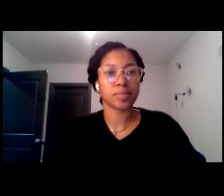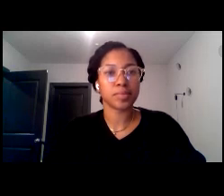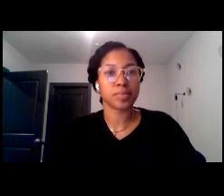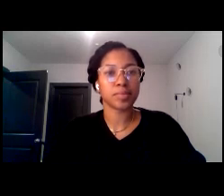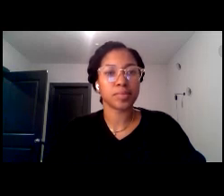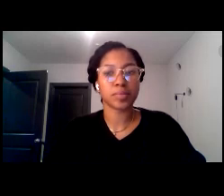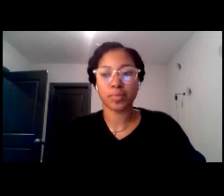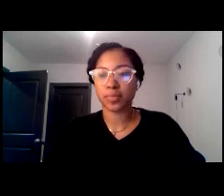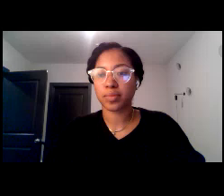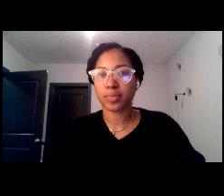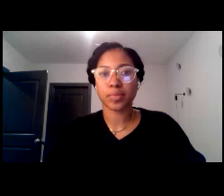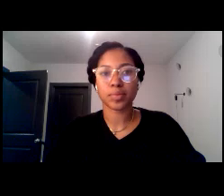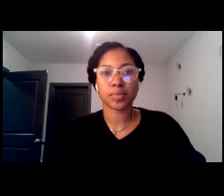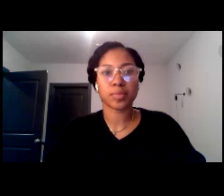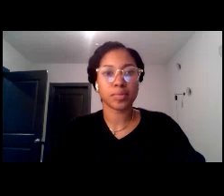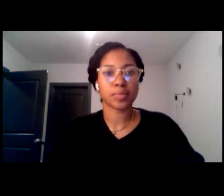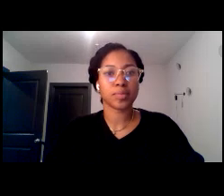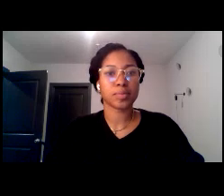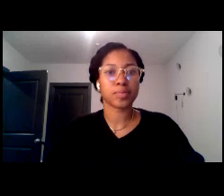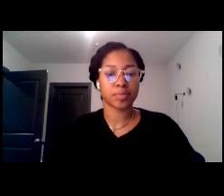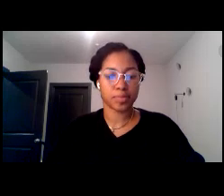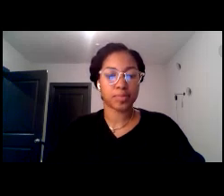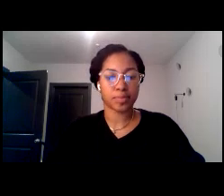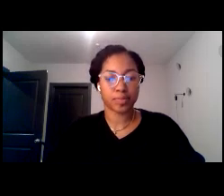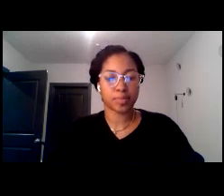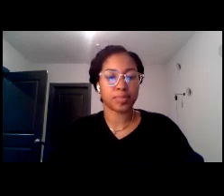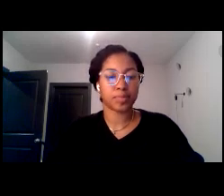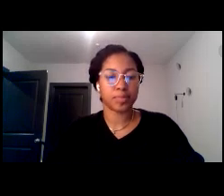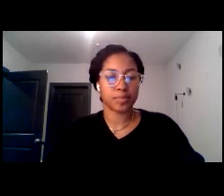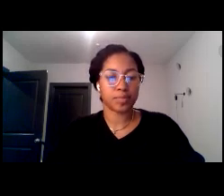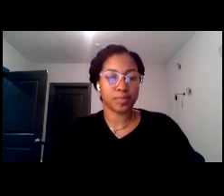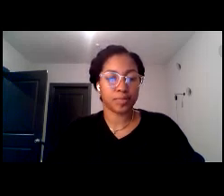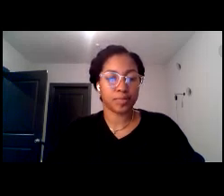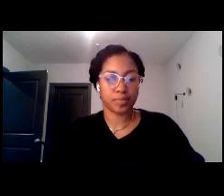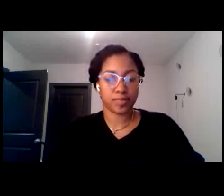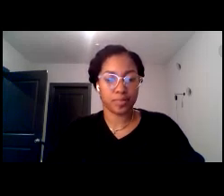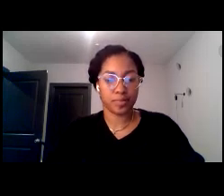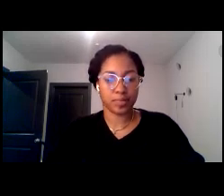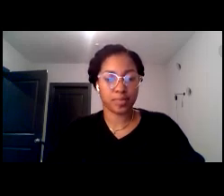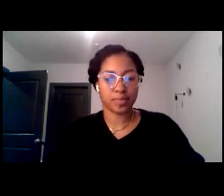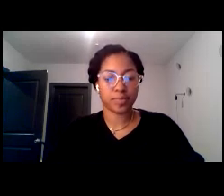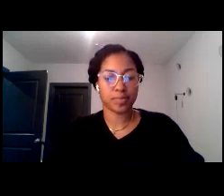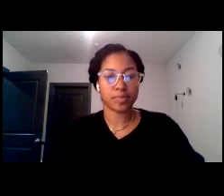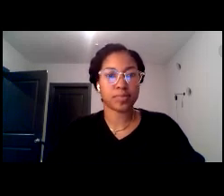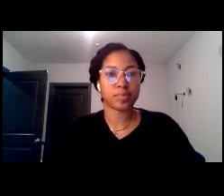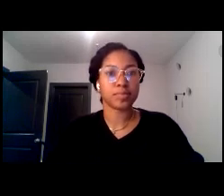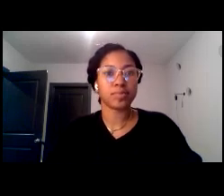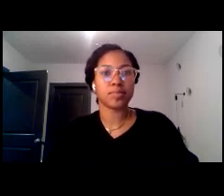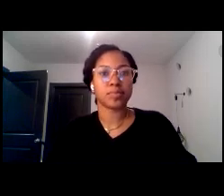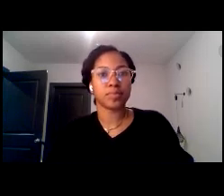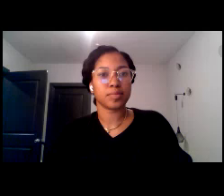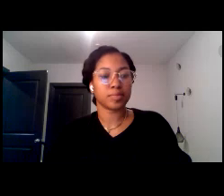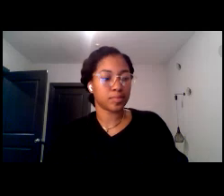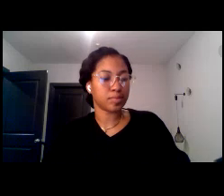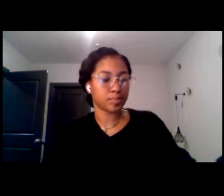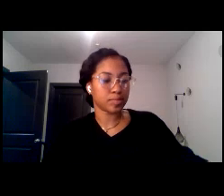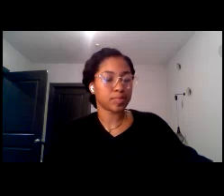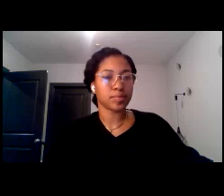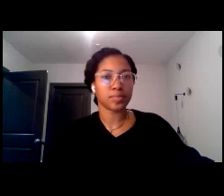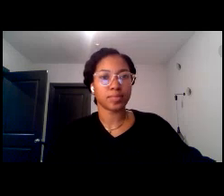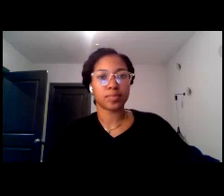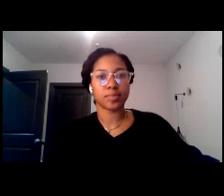like, but the requirement says that they should agree. It shouldn't be, it will fall within, like it will fall from August through